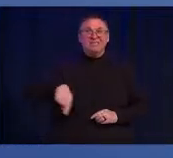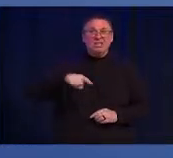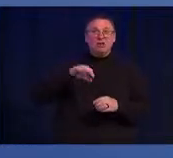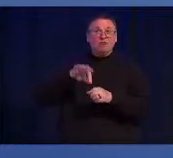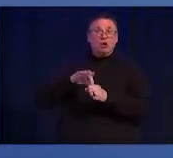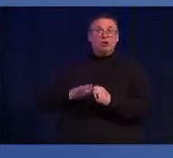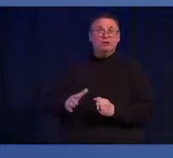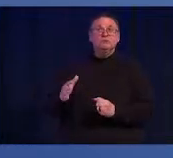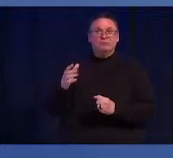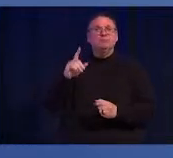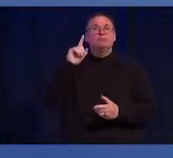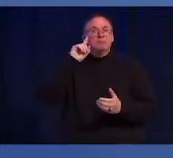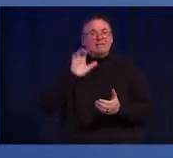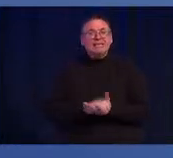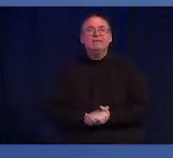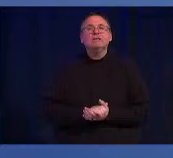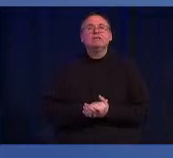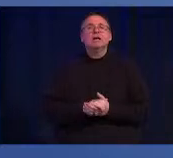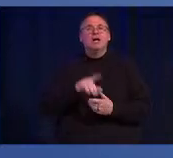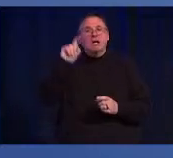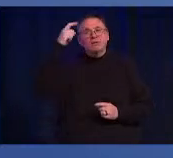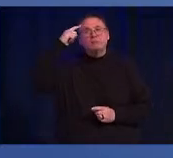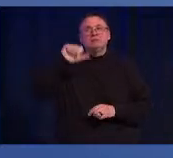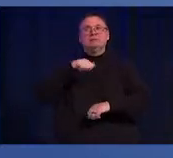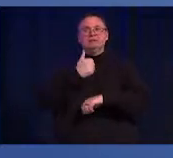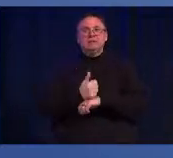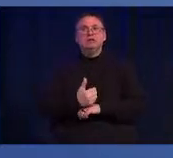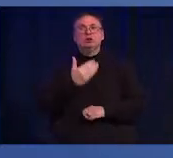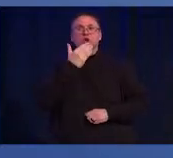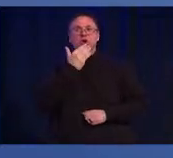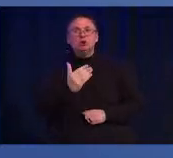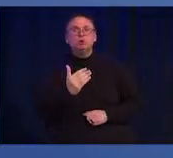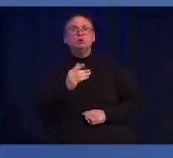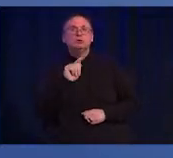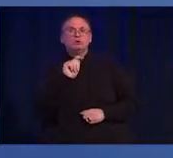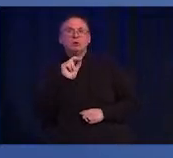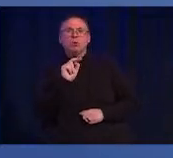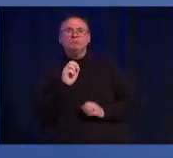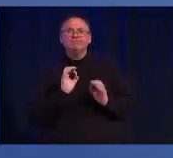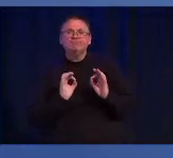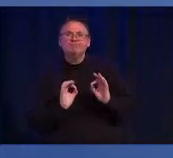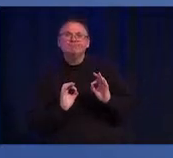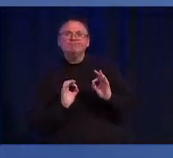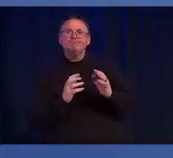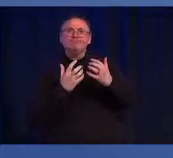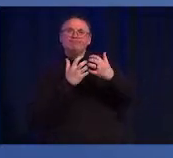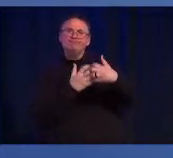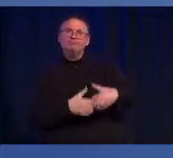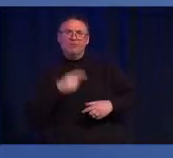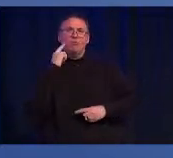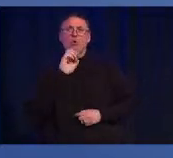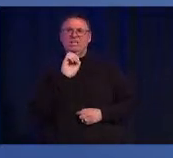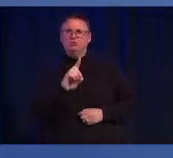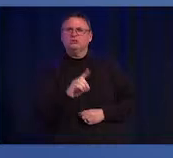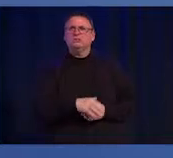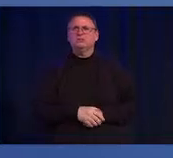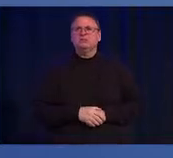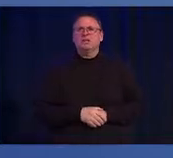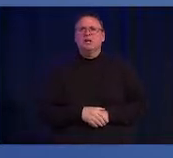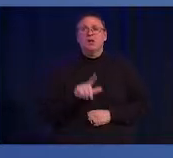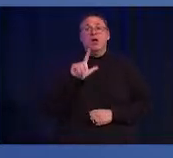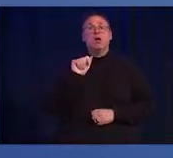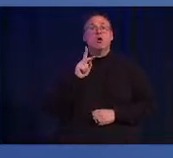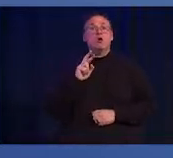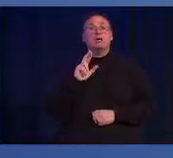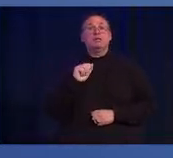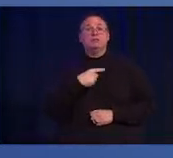governor to set a tone on education policy. Laura, an independent voter from 12 Mile, noted that Indiana is a school choice